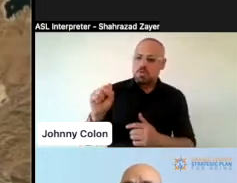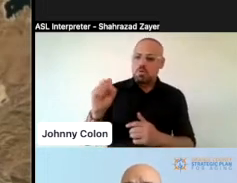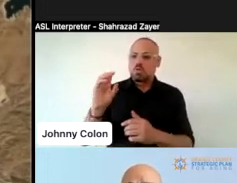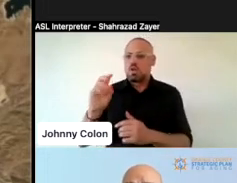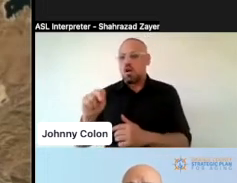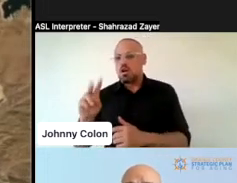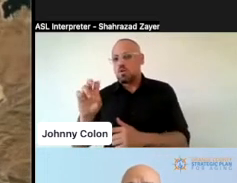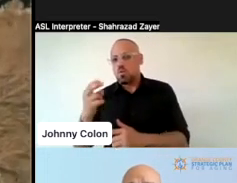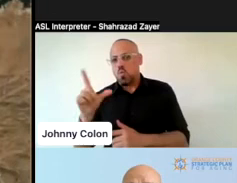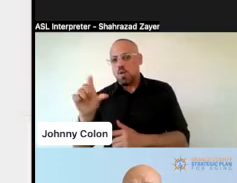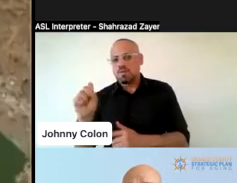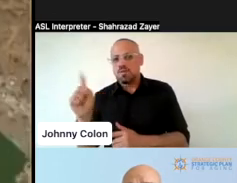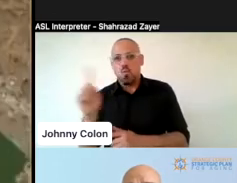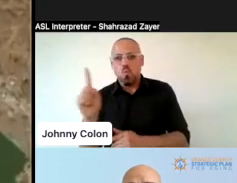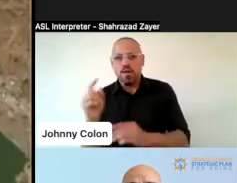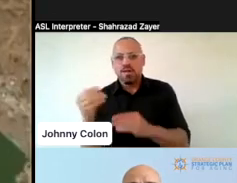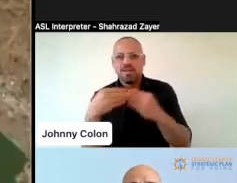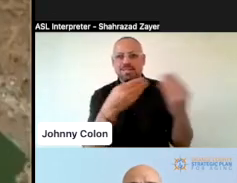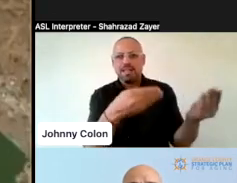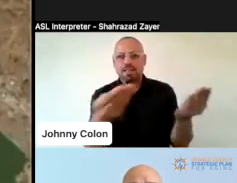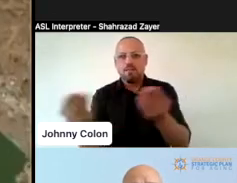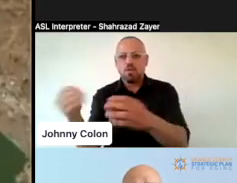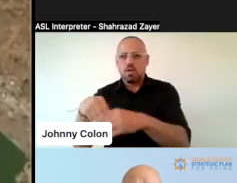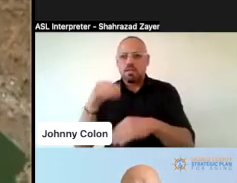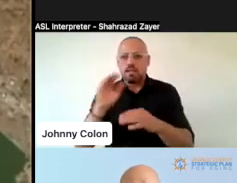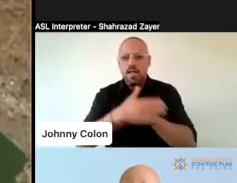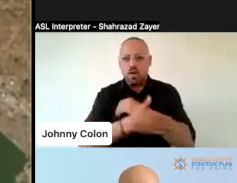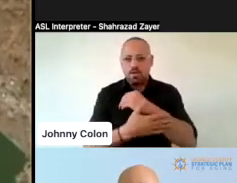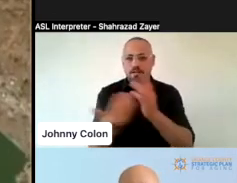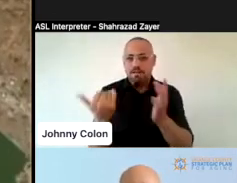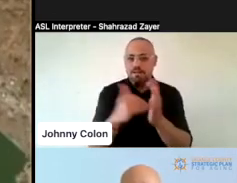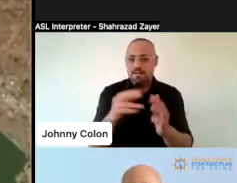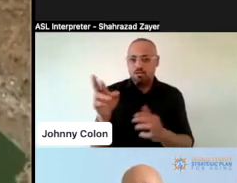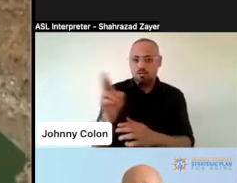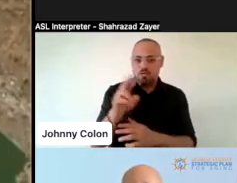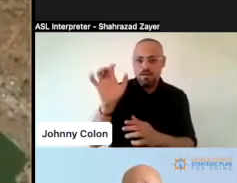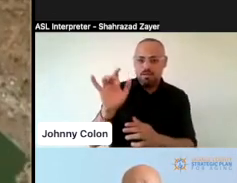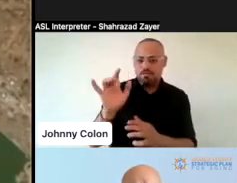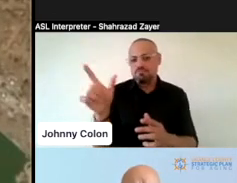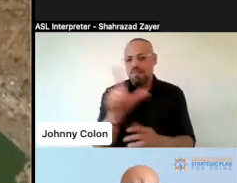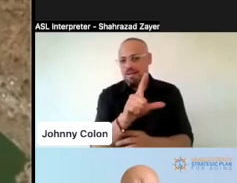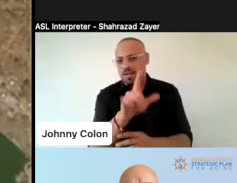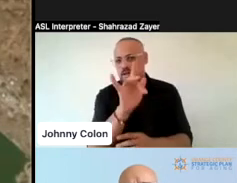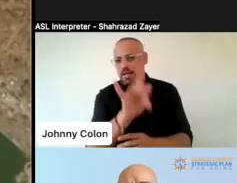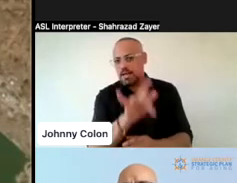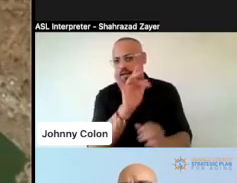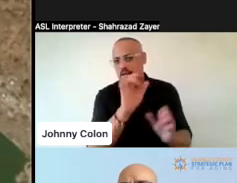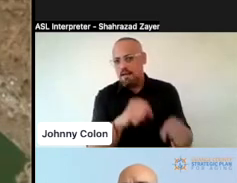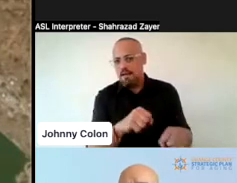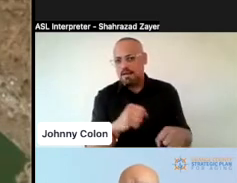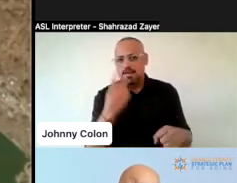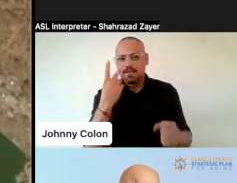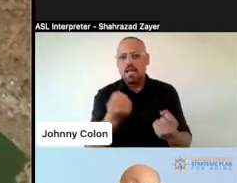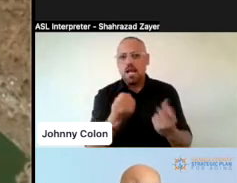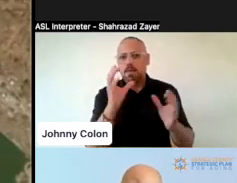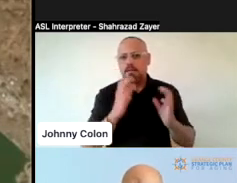home delivered meals are being delivered in the county. And once again, we can click over here to the right or on the left and see how many